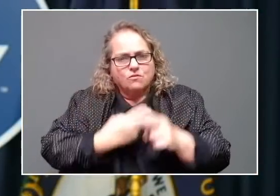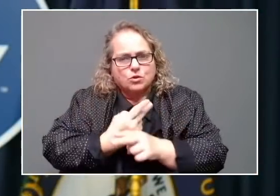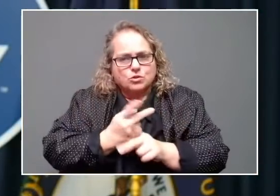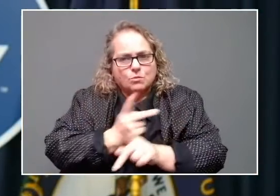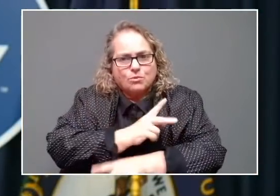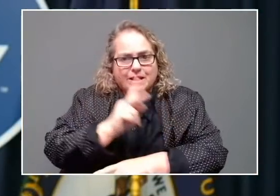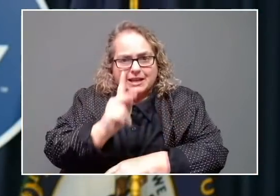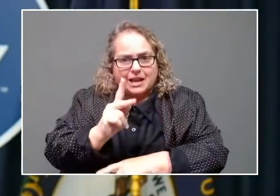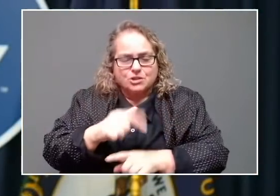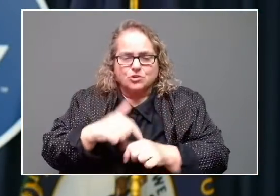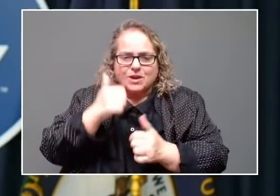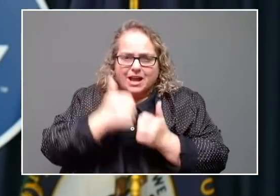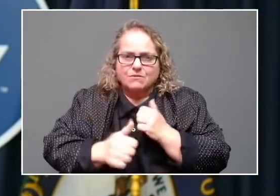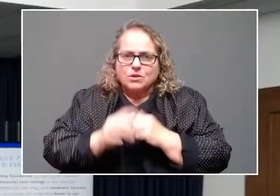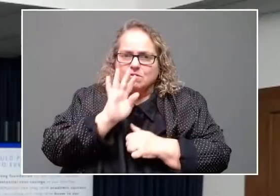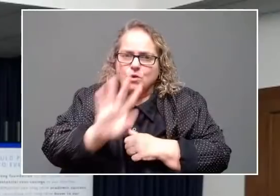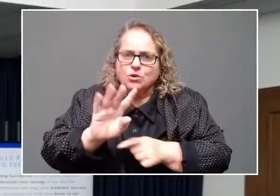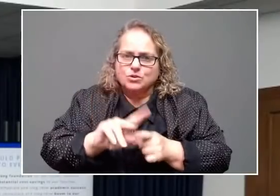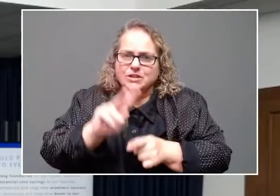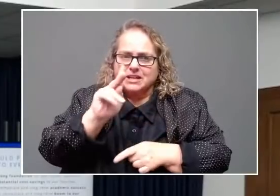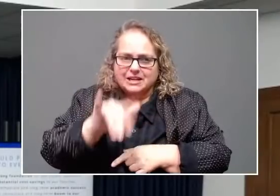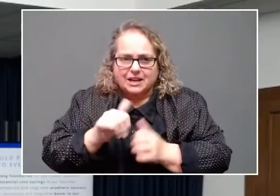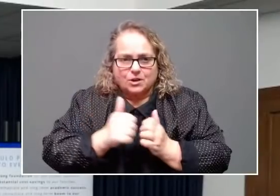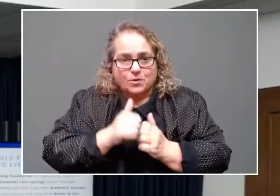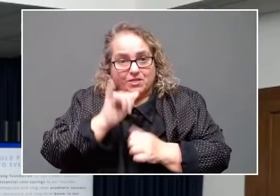And with that, I'm going to turn it back over to Governor Beshear.